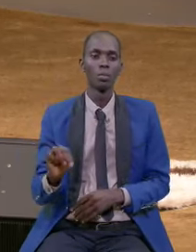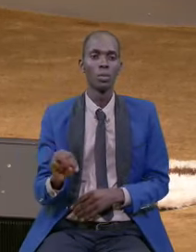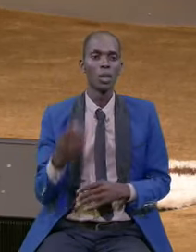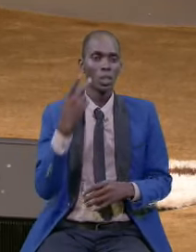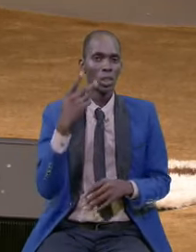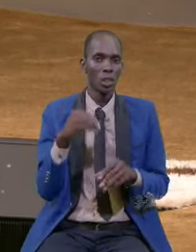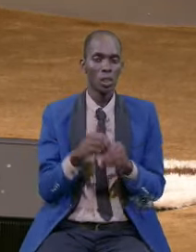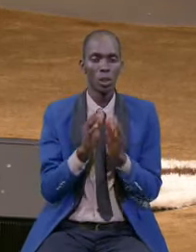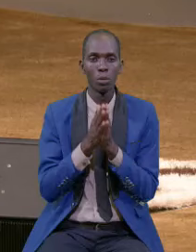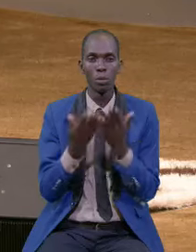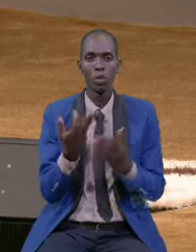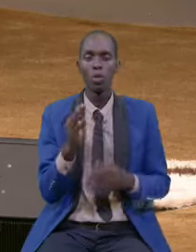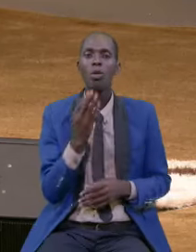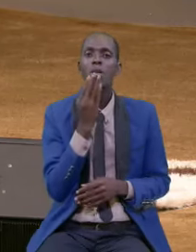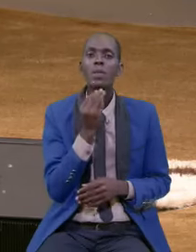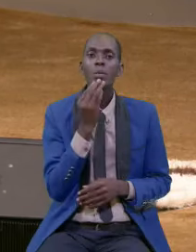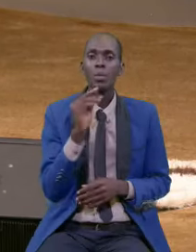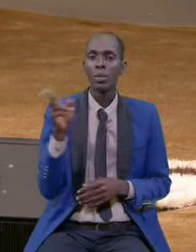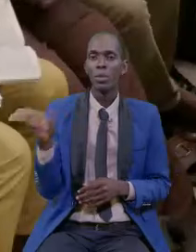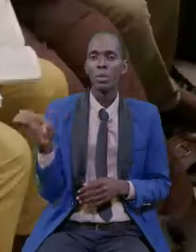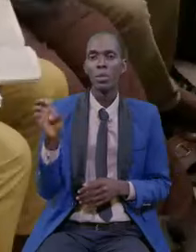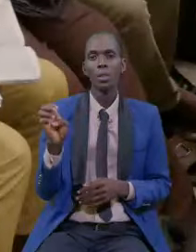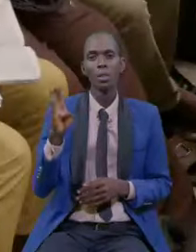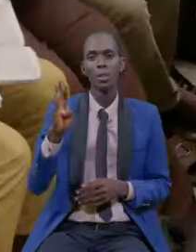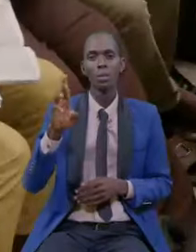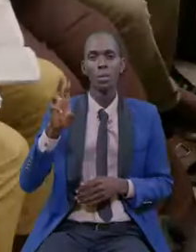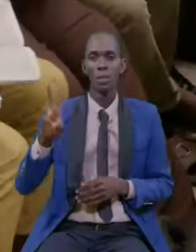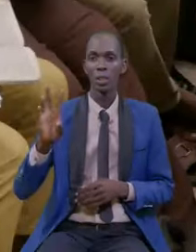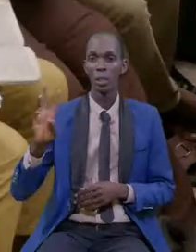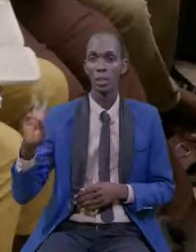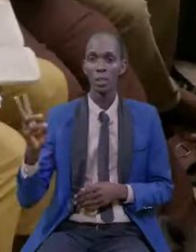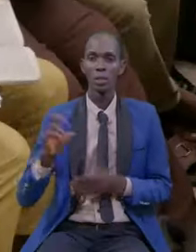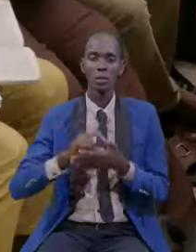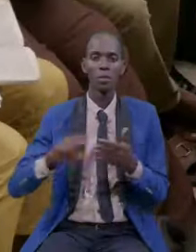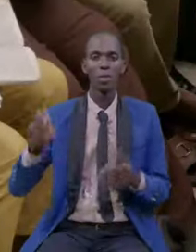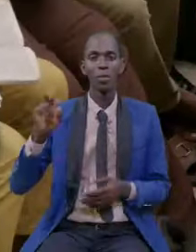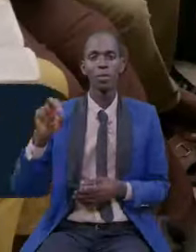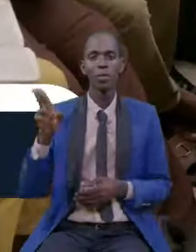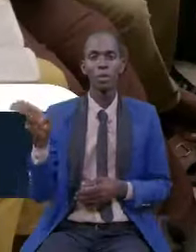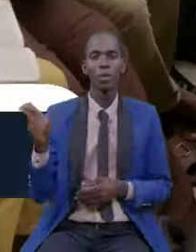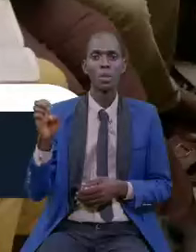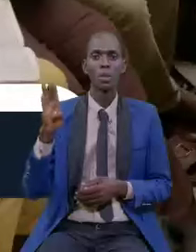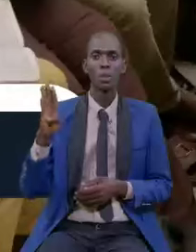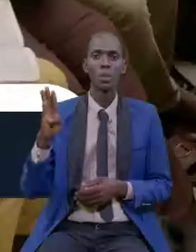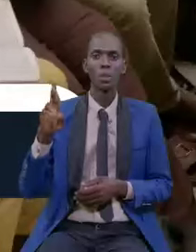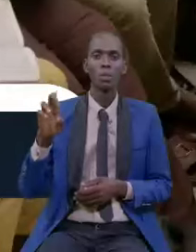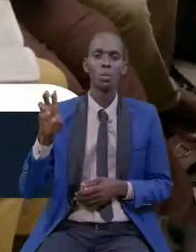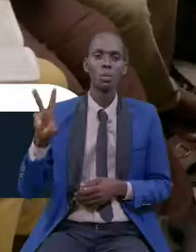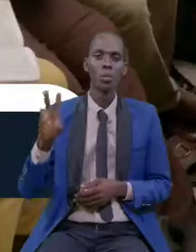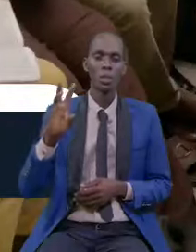chapter 6, and I'm reading here from verse 12. Hebrews chapter